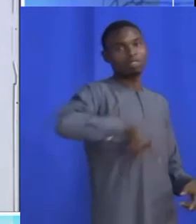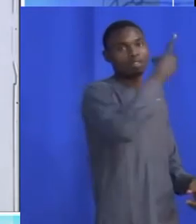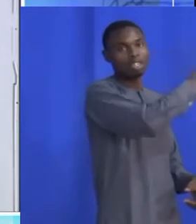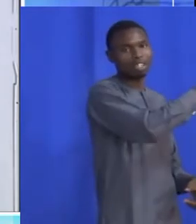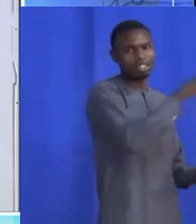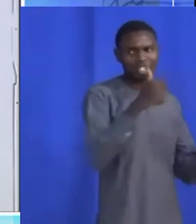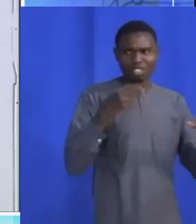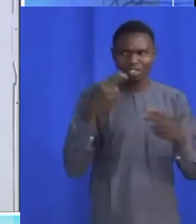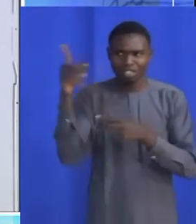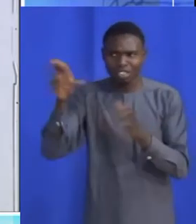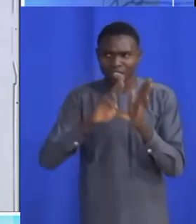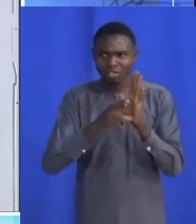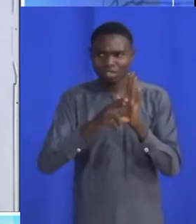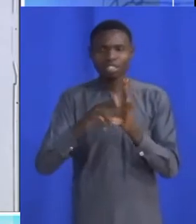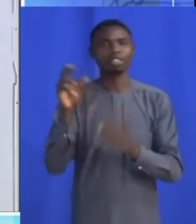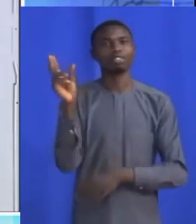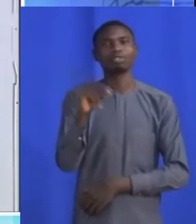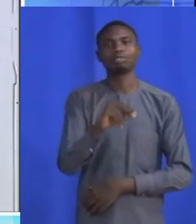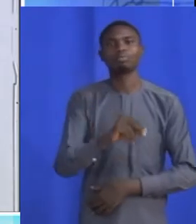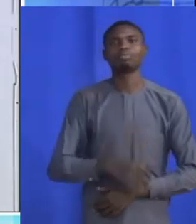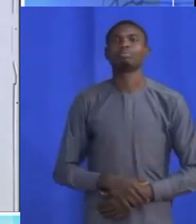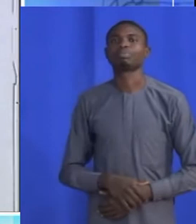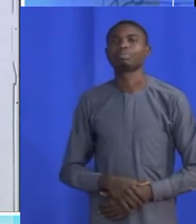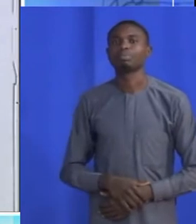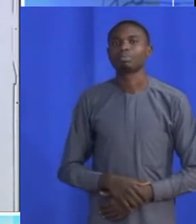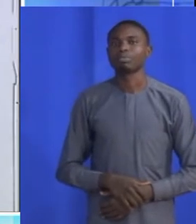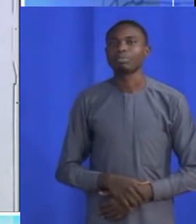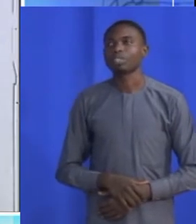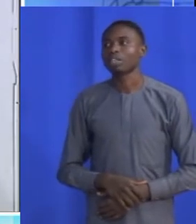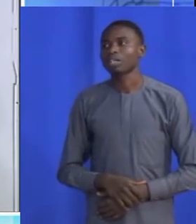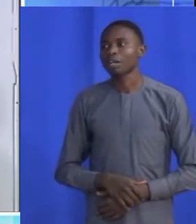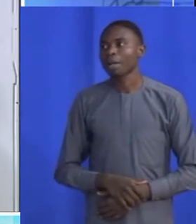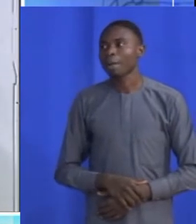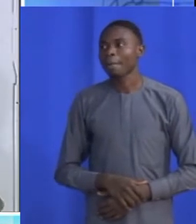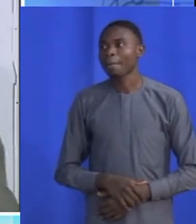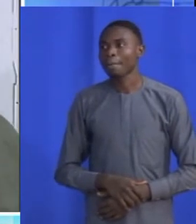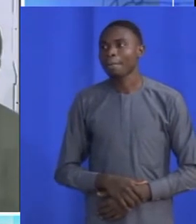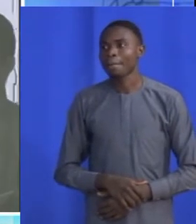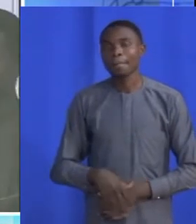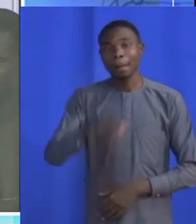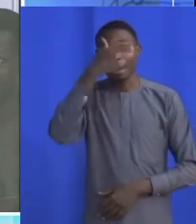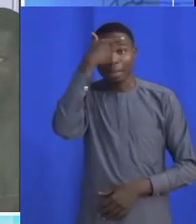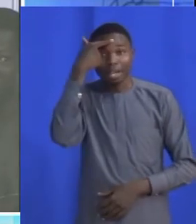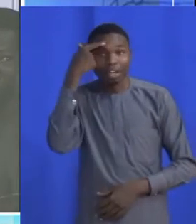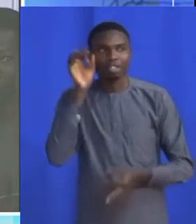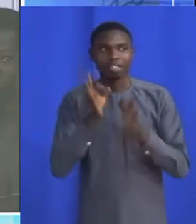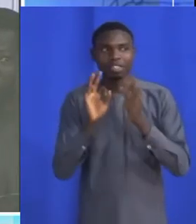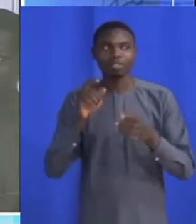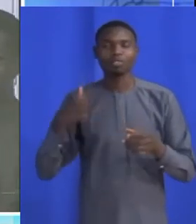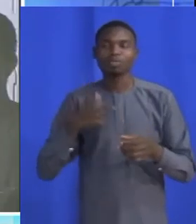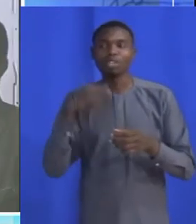supremacy of law. There must be supremacy of law. What does that mean? What does that indicate? Supremacy of law.